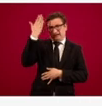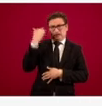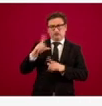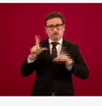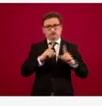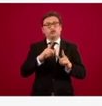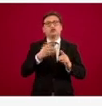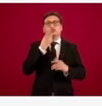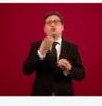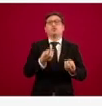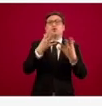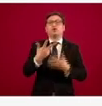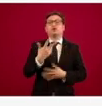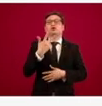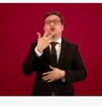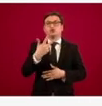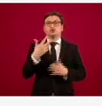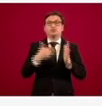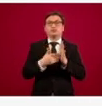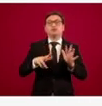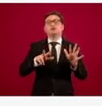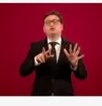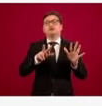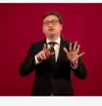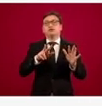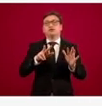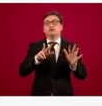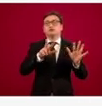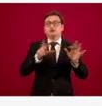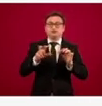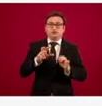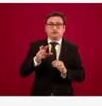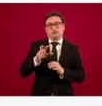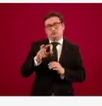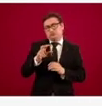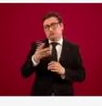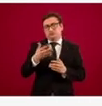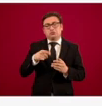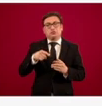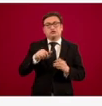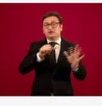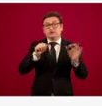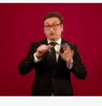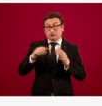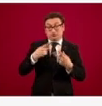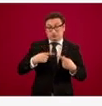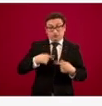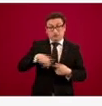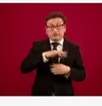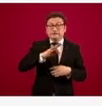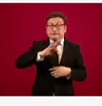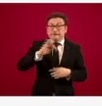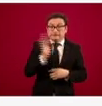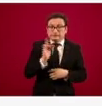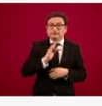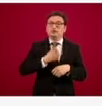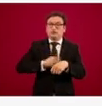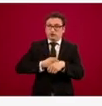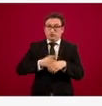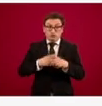Here we have the epidemic curve of suspect cases. If you remember, we have